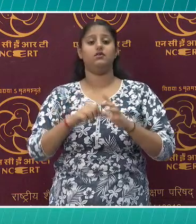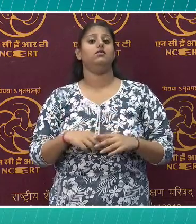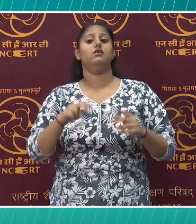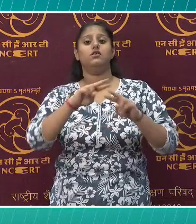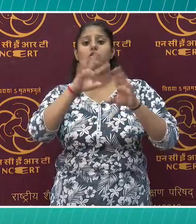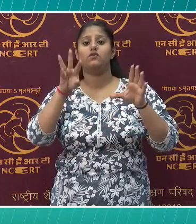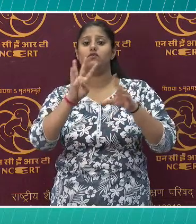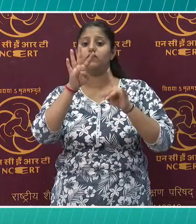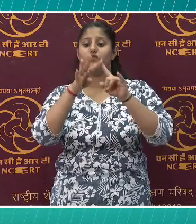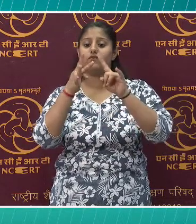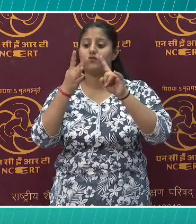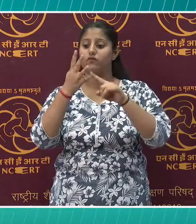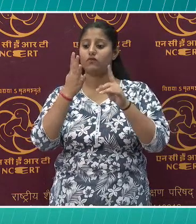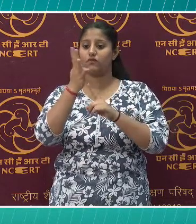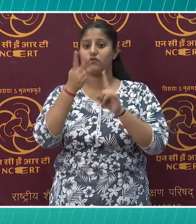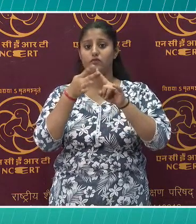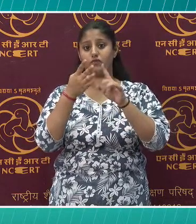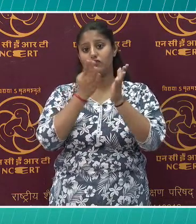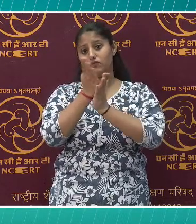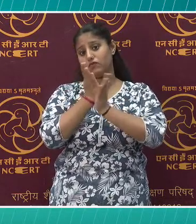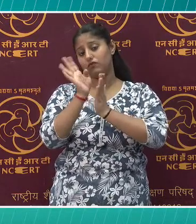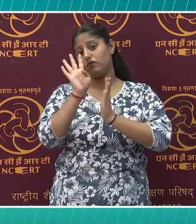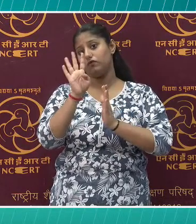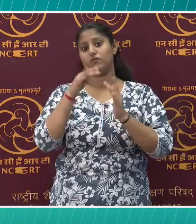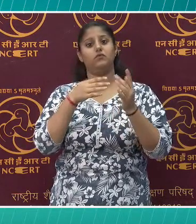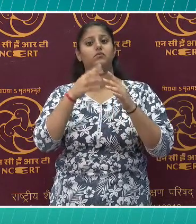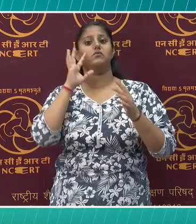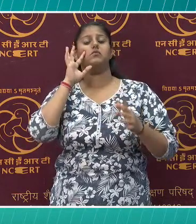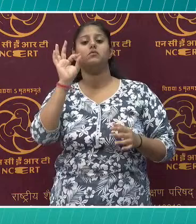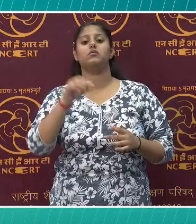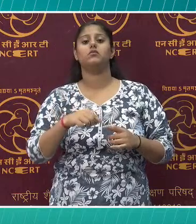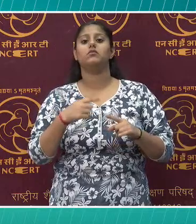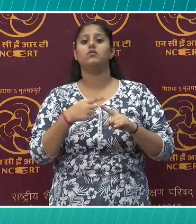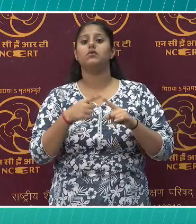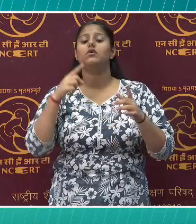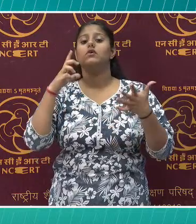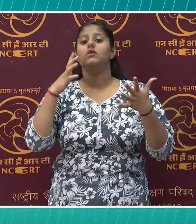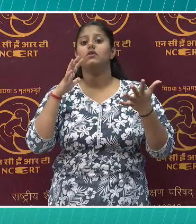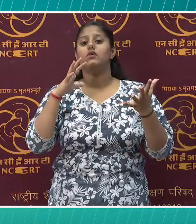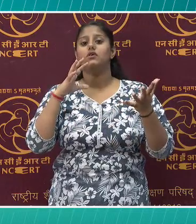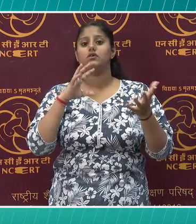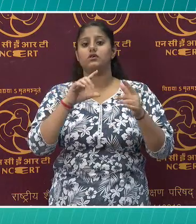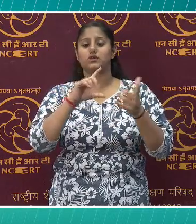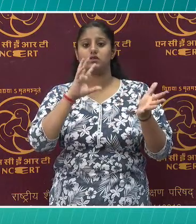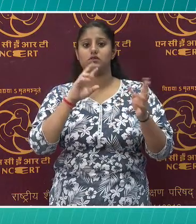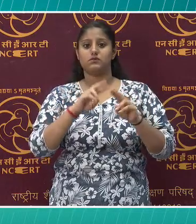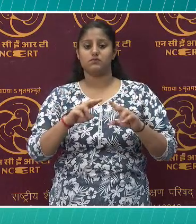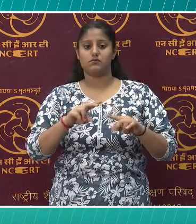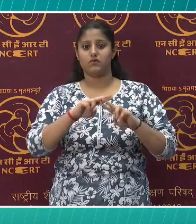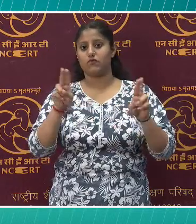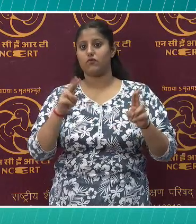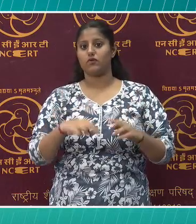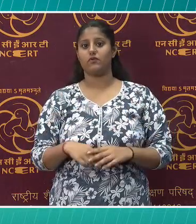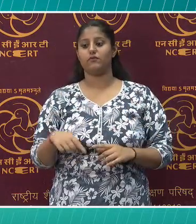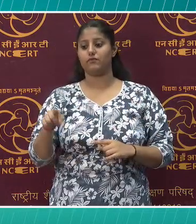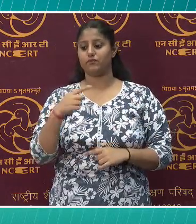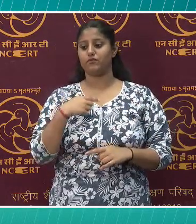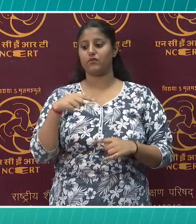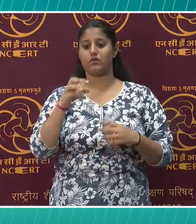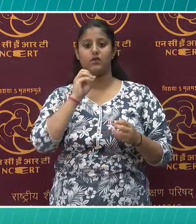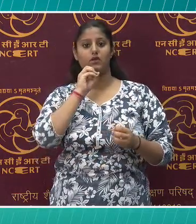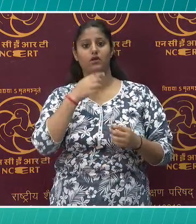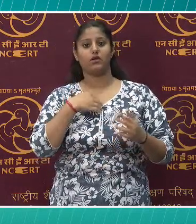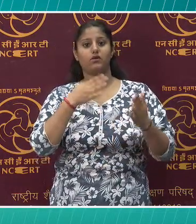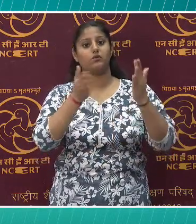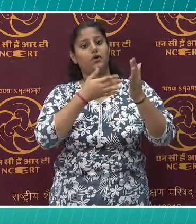arts, and that is what the whole eternal being is all about. You sing very well, ma'am. Thank you so